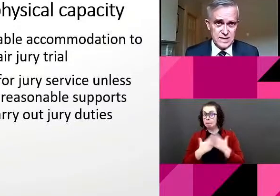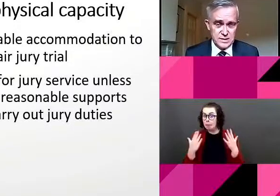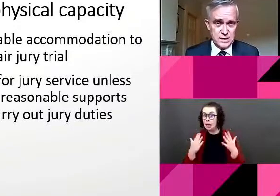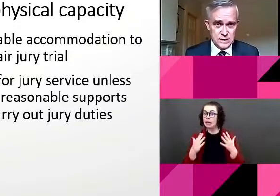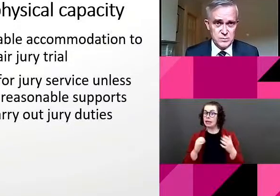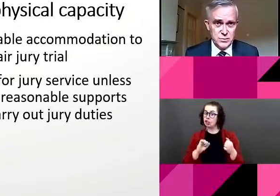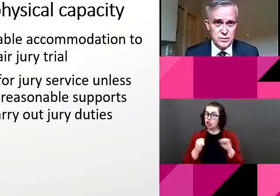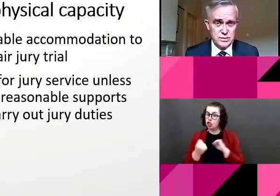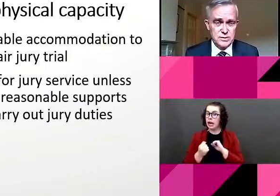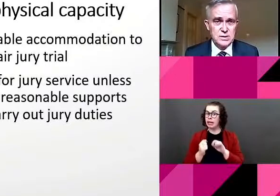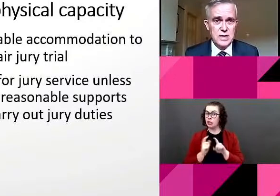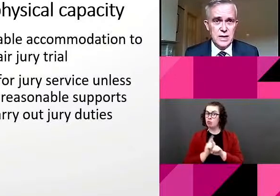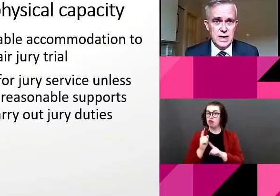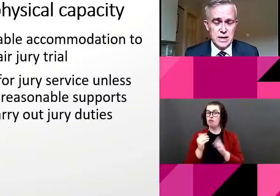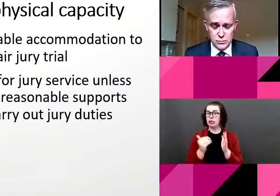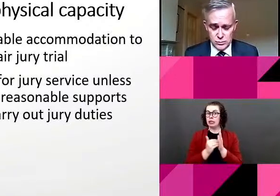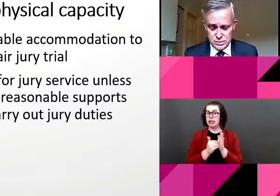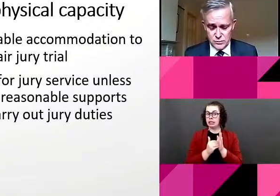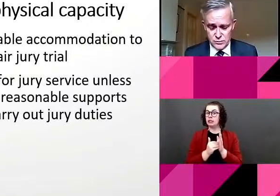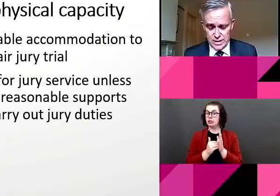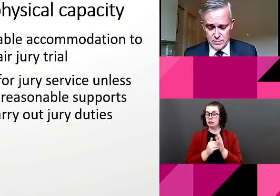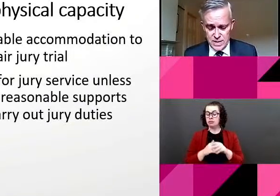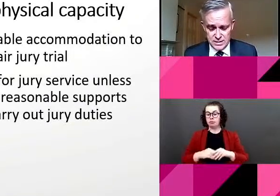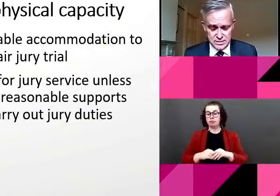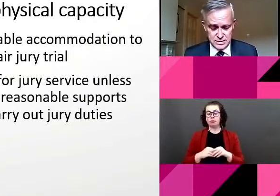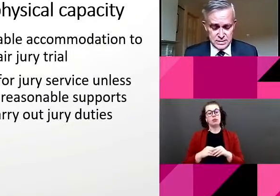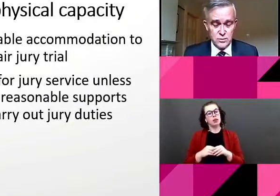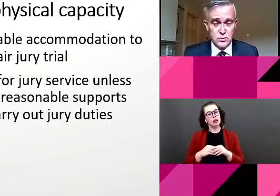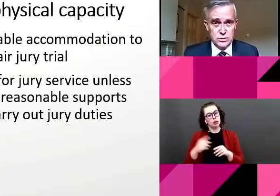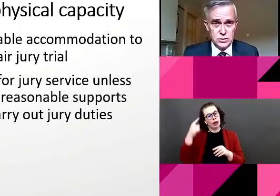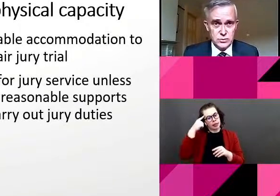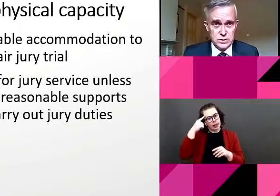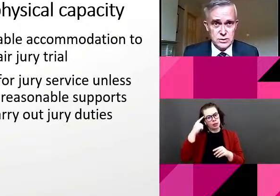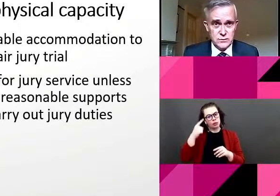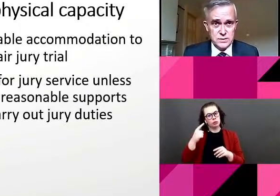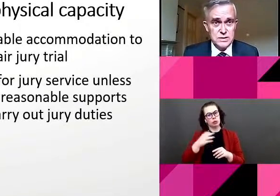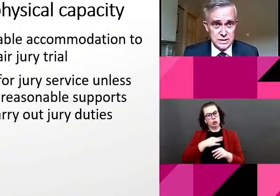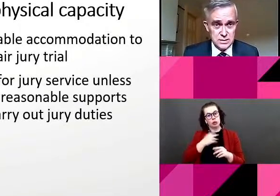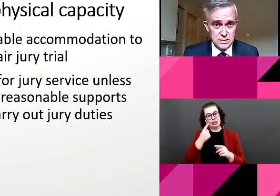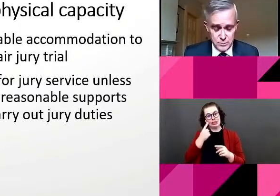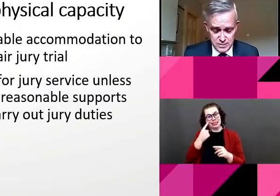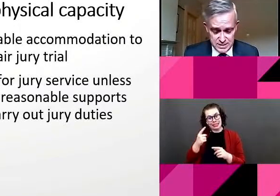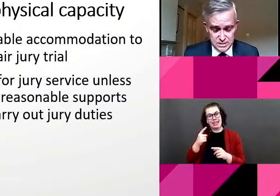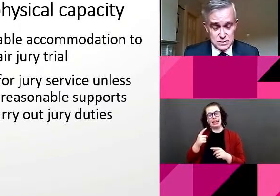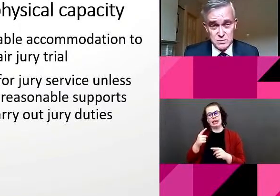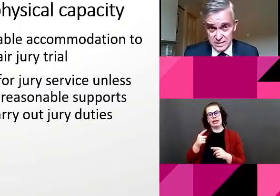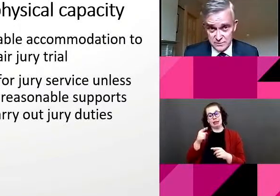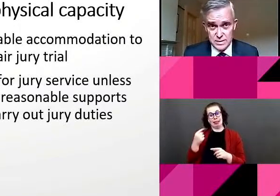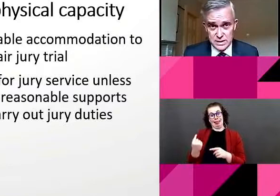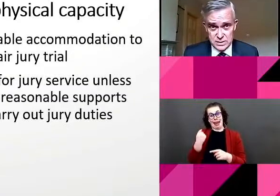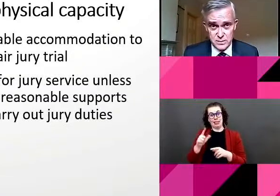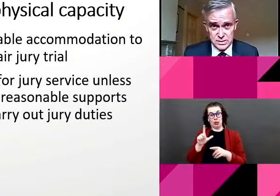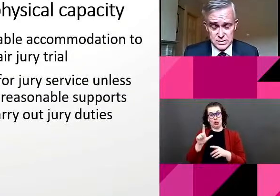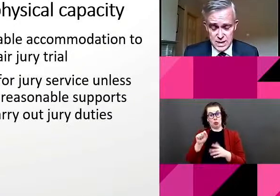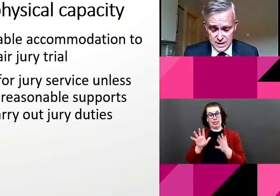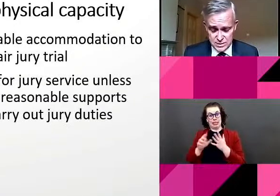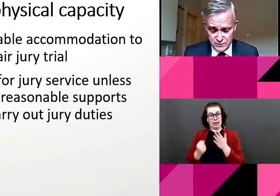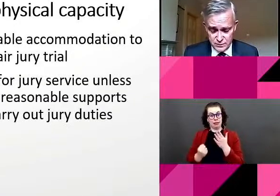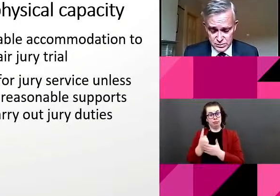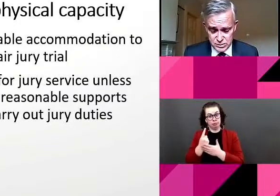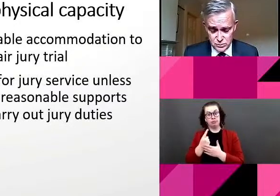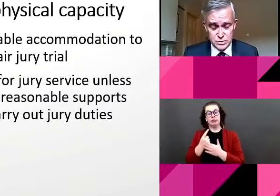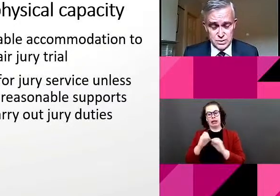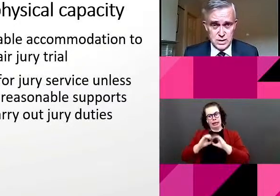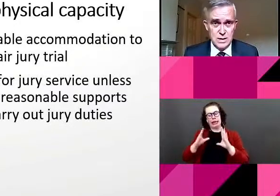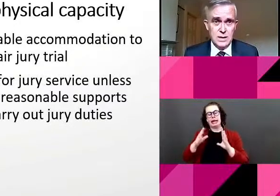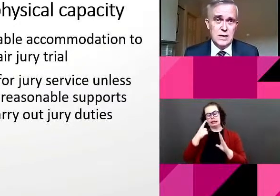on that experience in order to recommend that the law on jury service needed to be amended to make it very explicit and to have